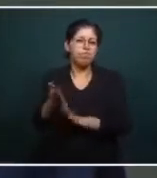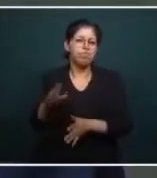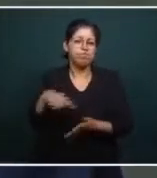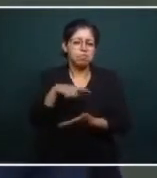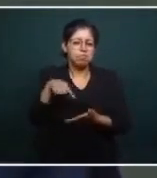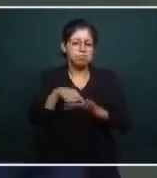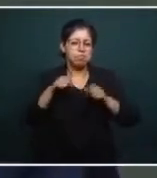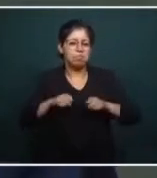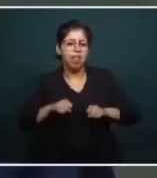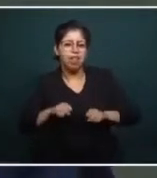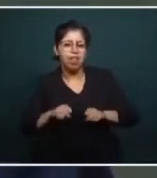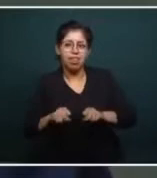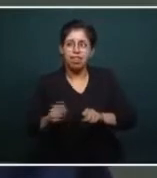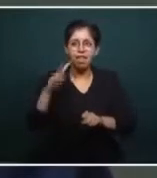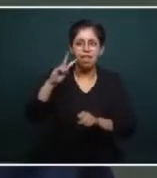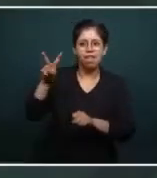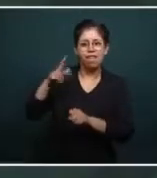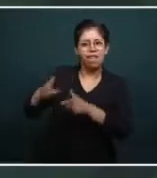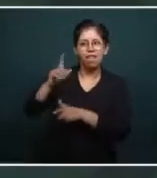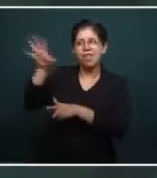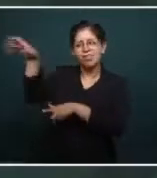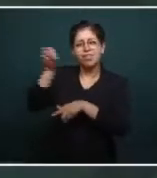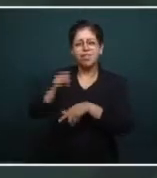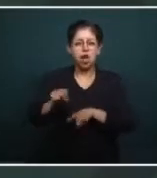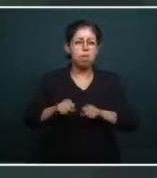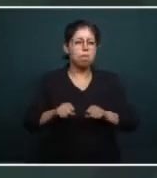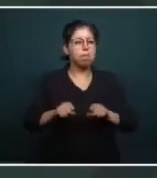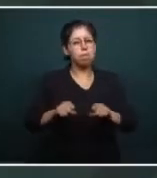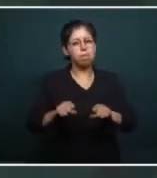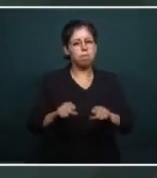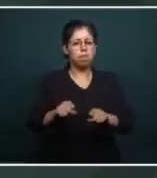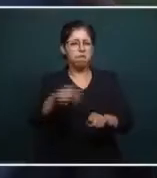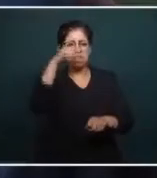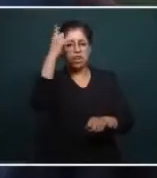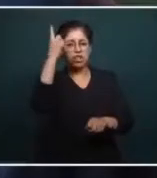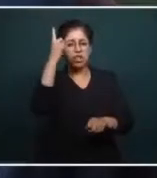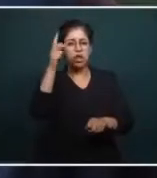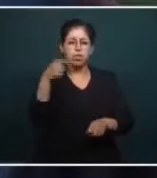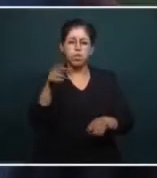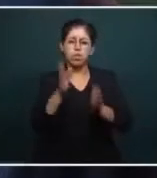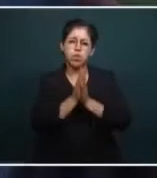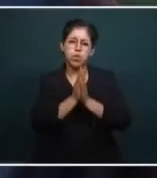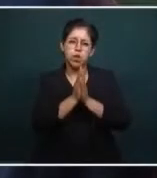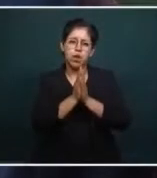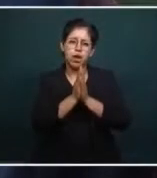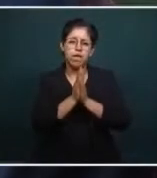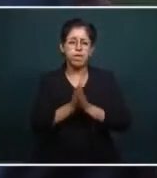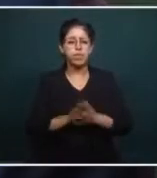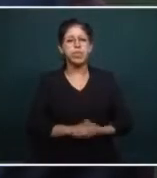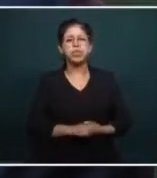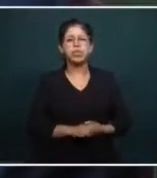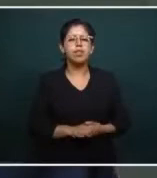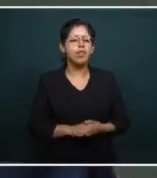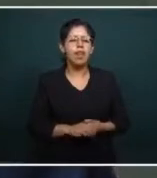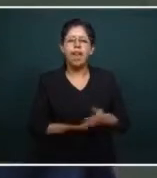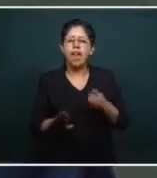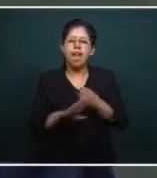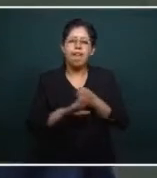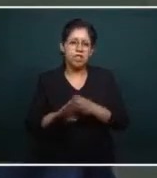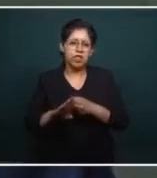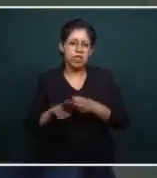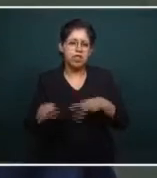commercial center, como sucede as it is sin happening ningún control. without any control. Eso no